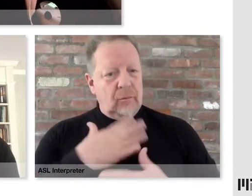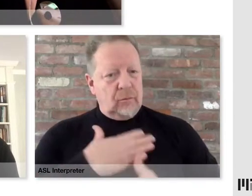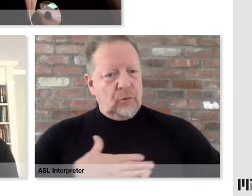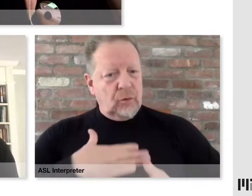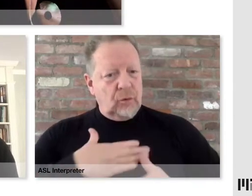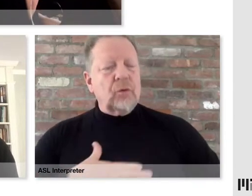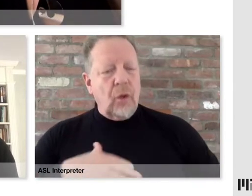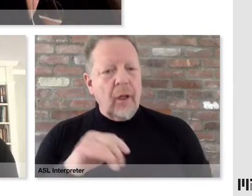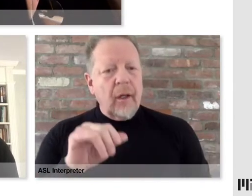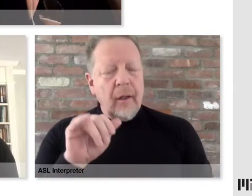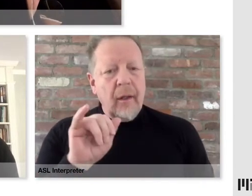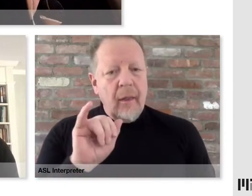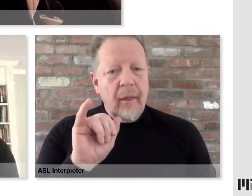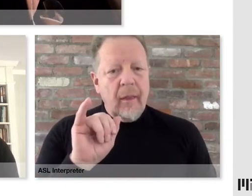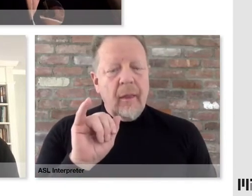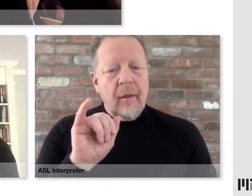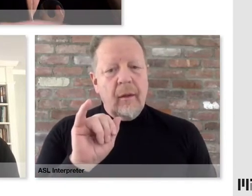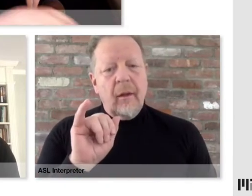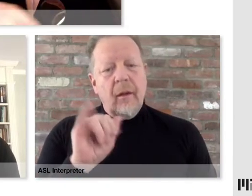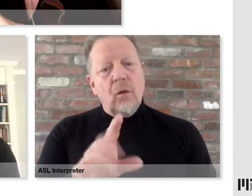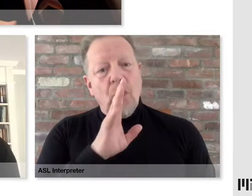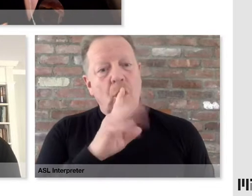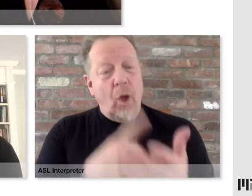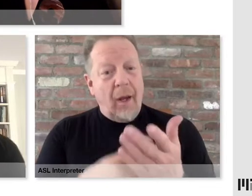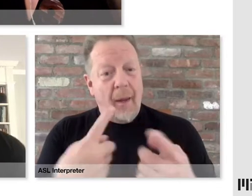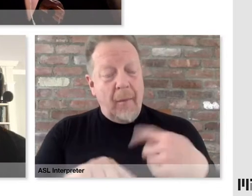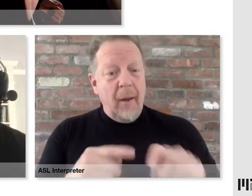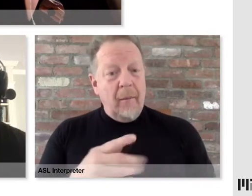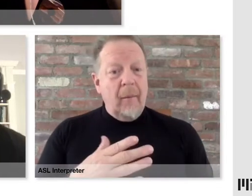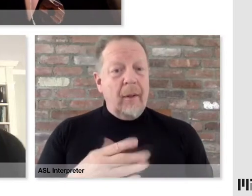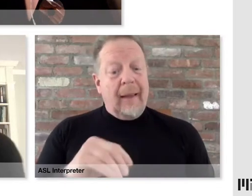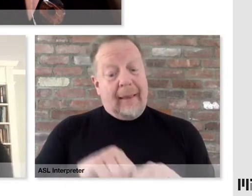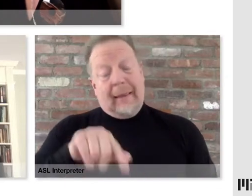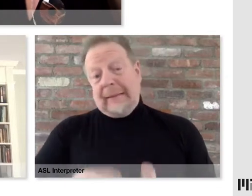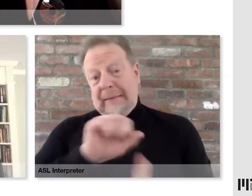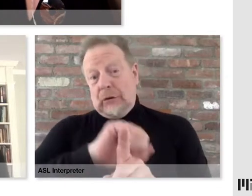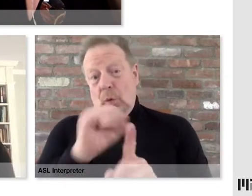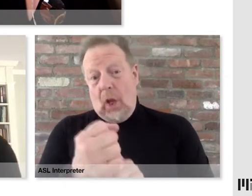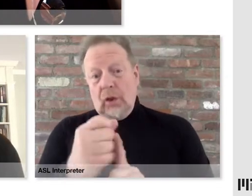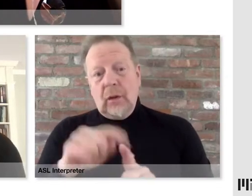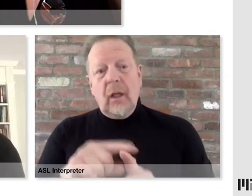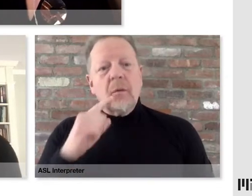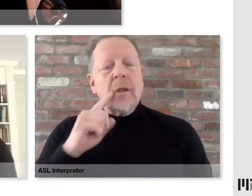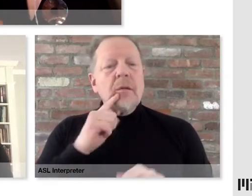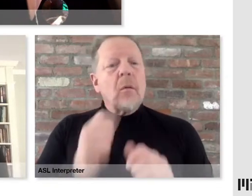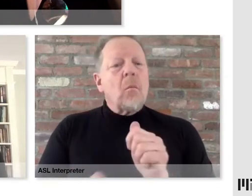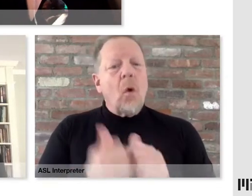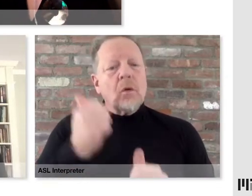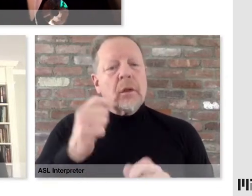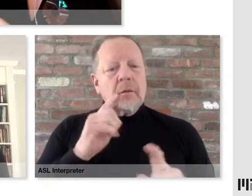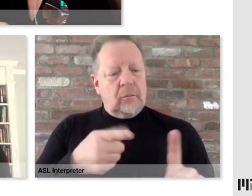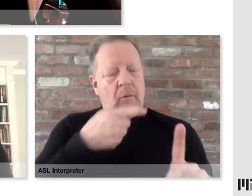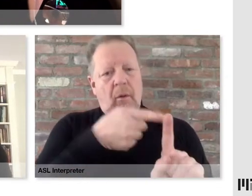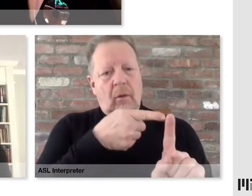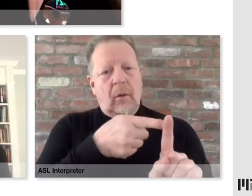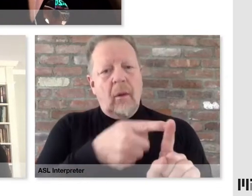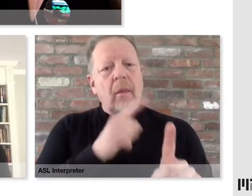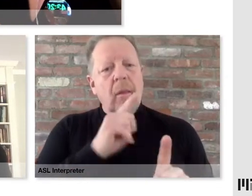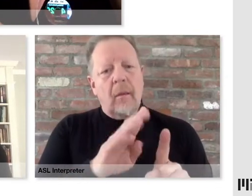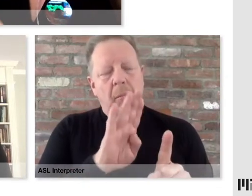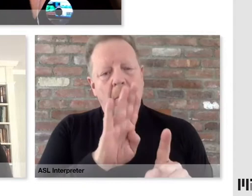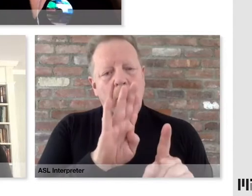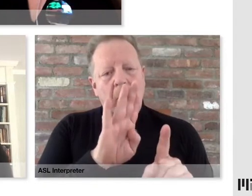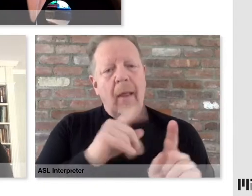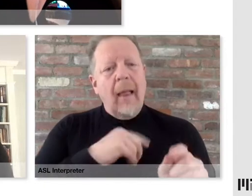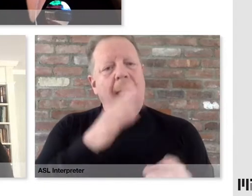to what you're talking about. And my, in this case, I would say it connects mostly towards the blob that I ended the video